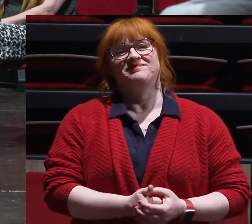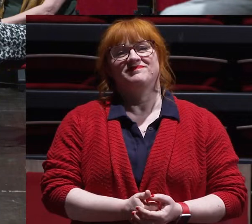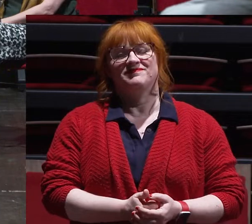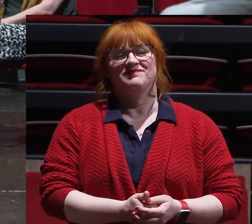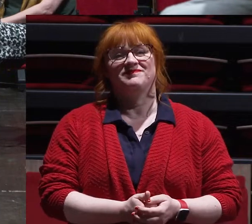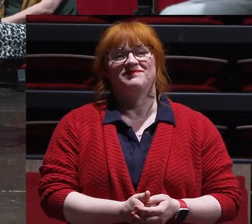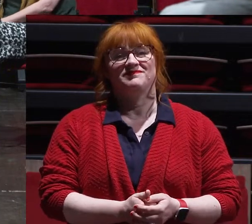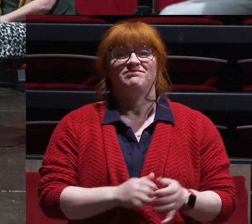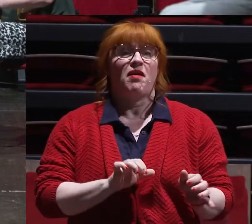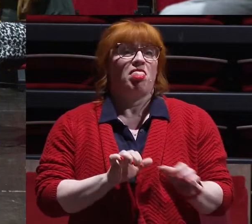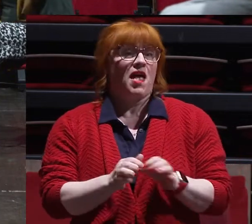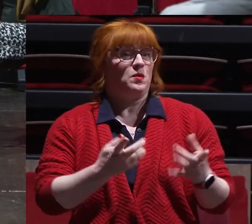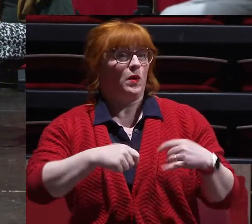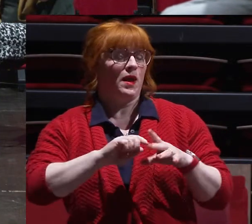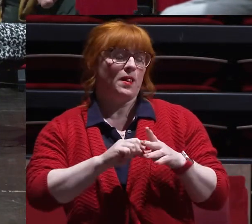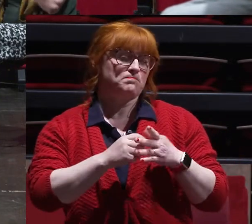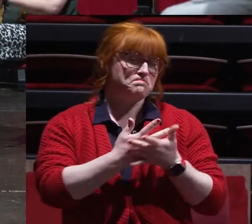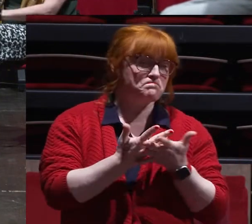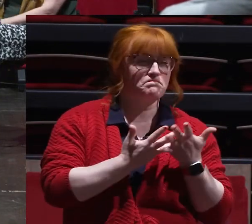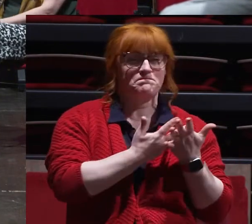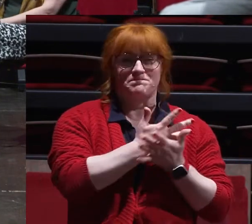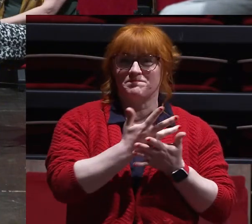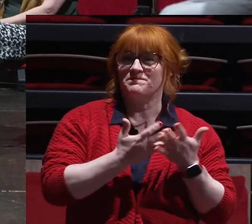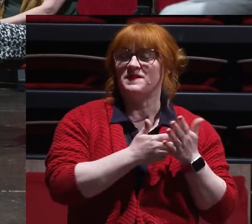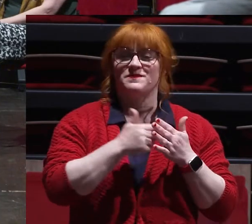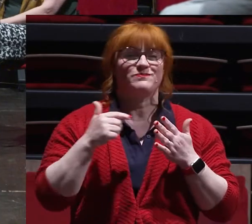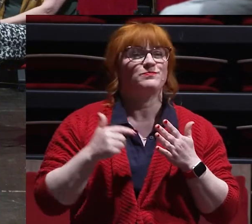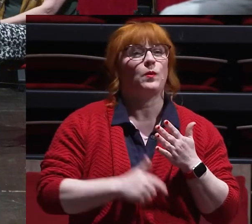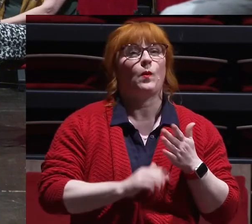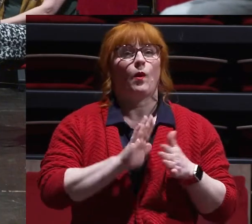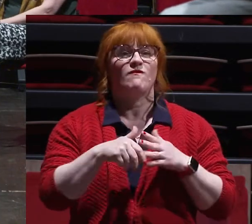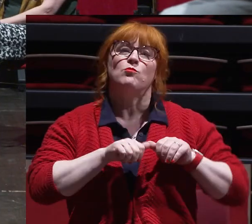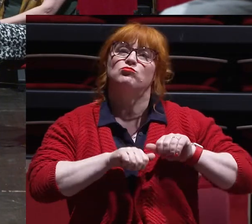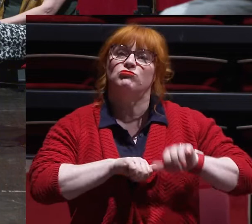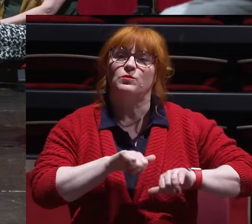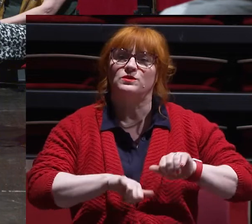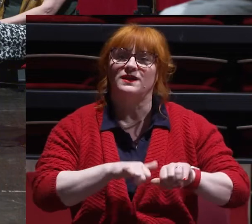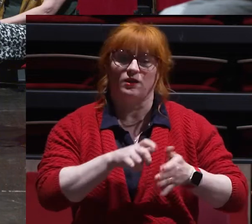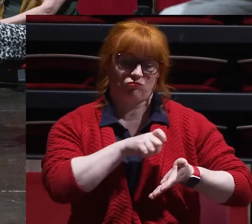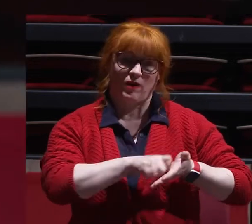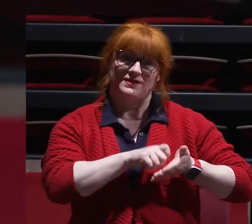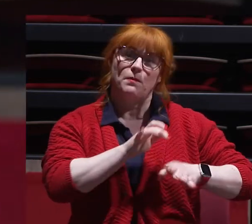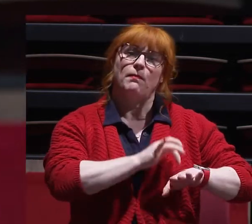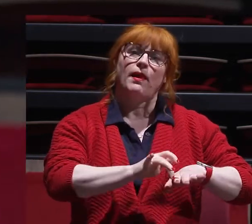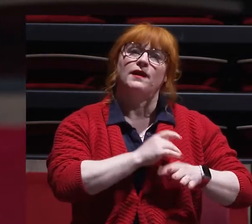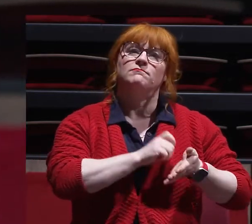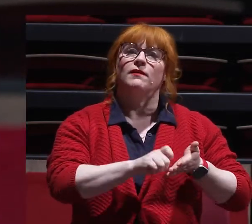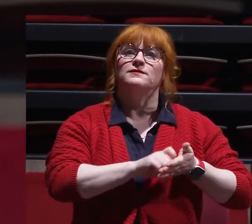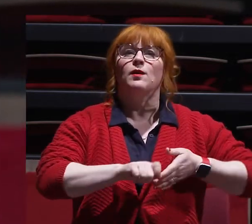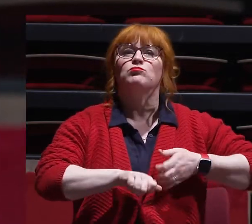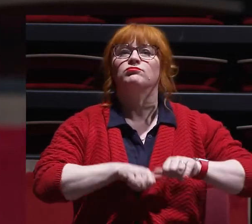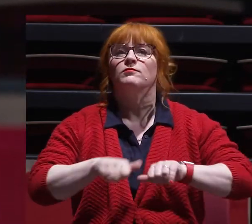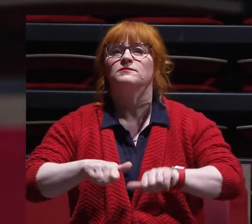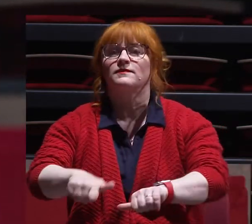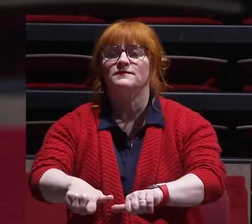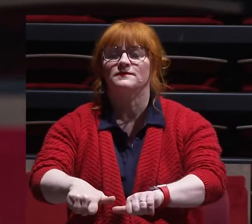in, miss anyone. And then we're going to plunge in and have a conversation about